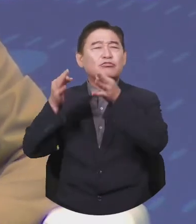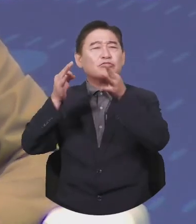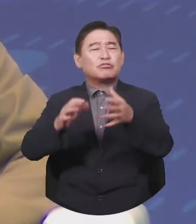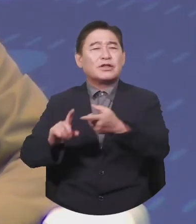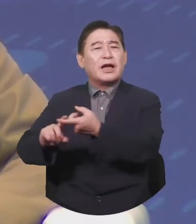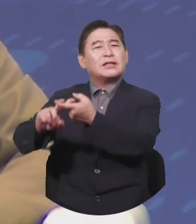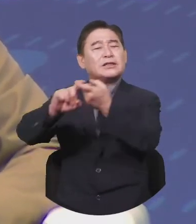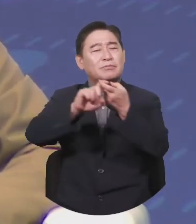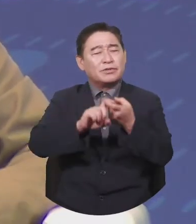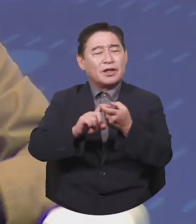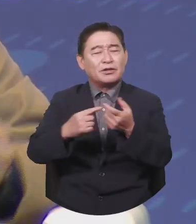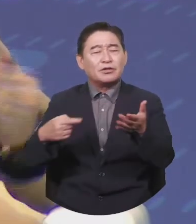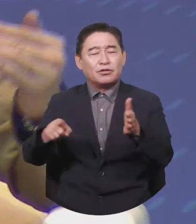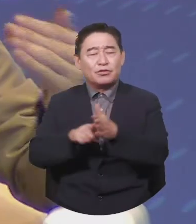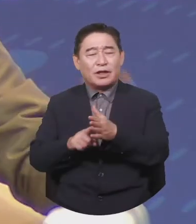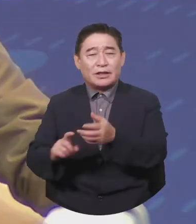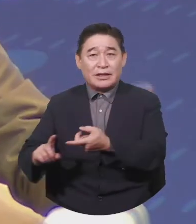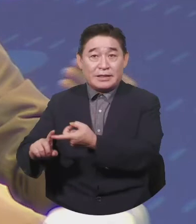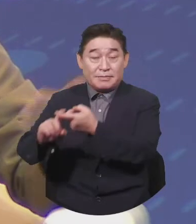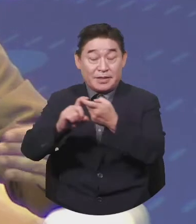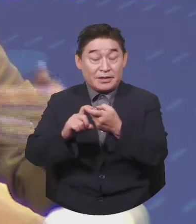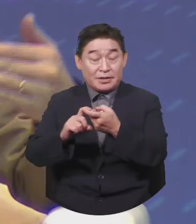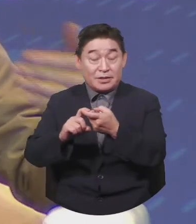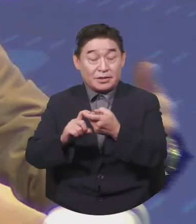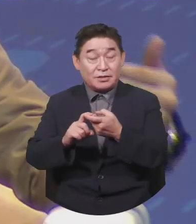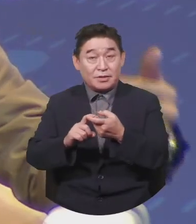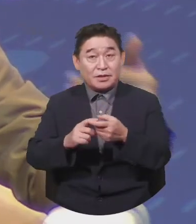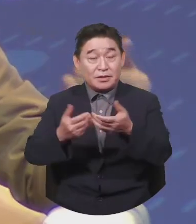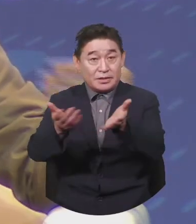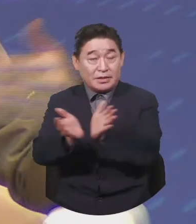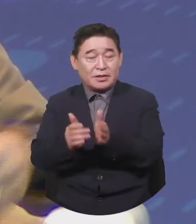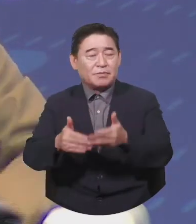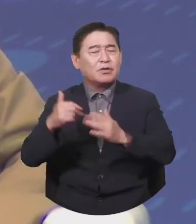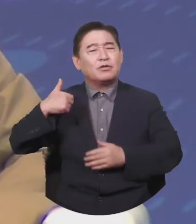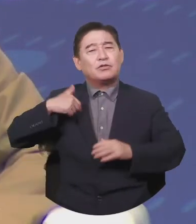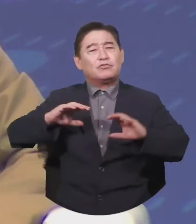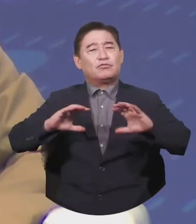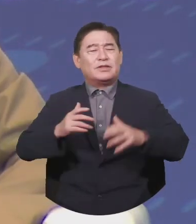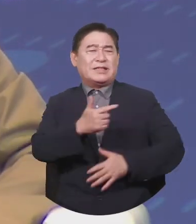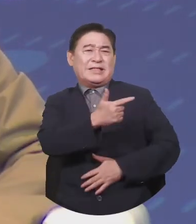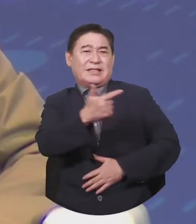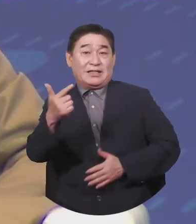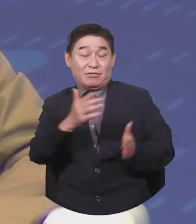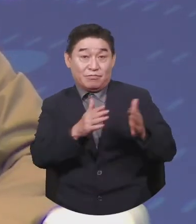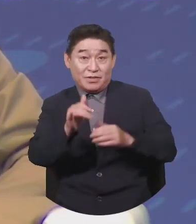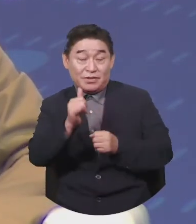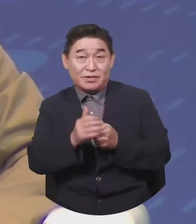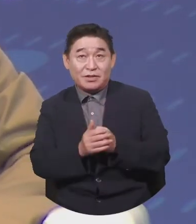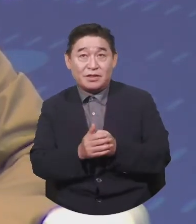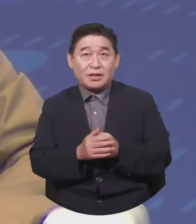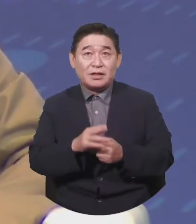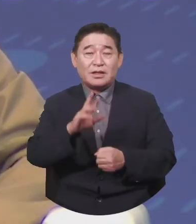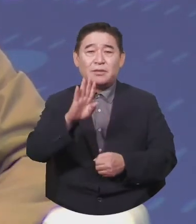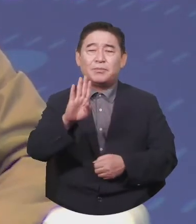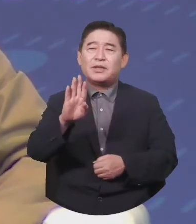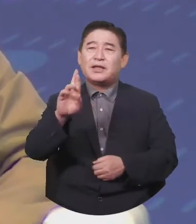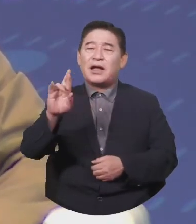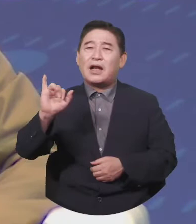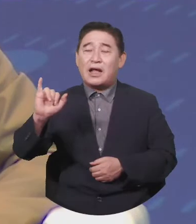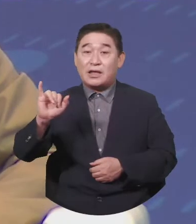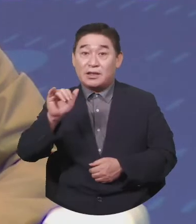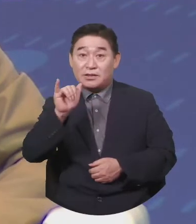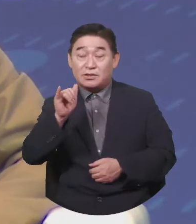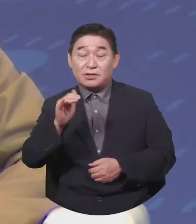Investment. And also China has another big like the plan, that's the BRI, to support the